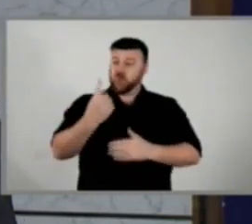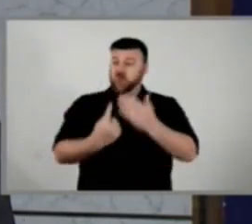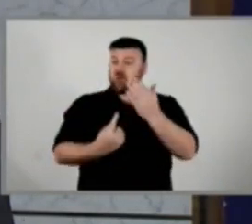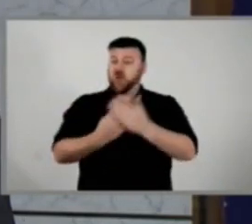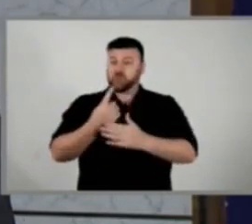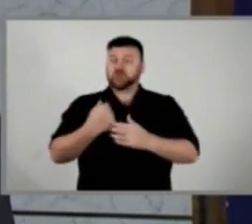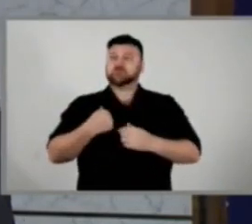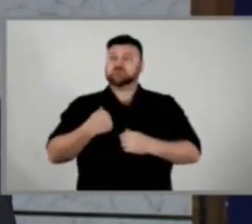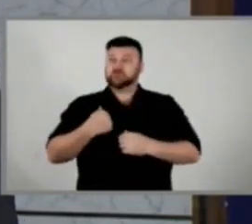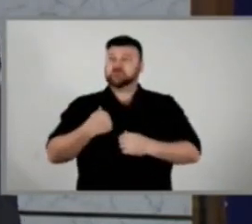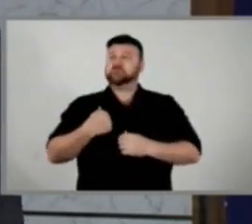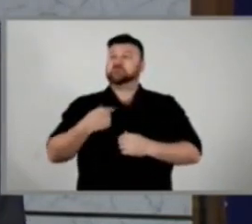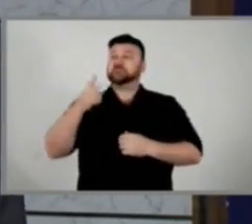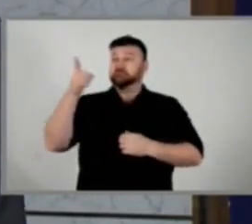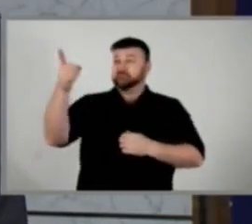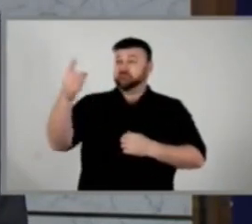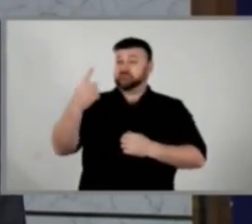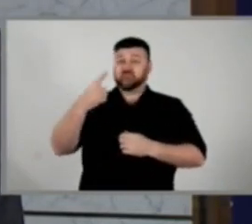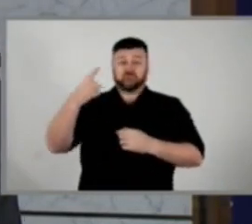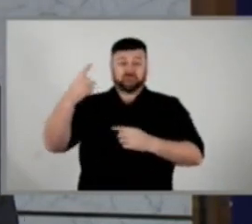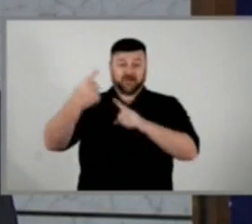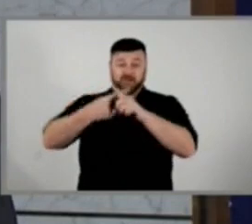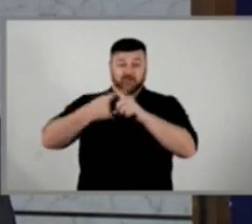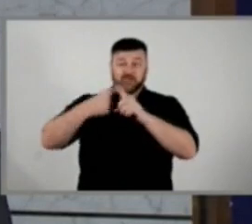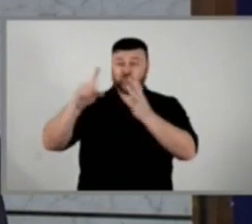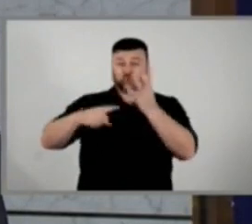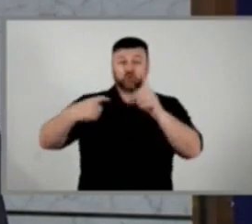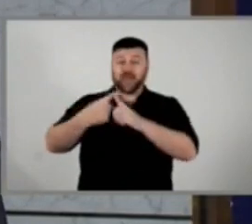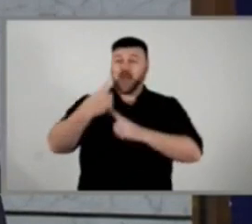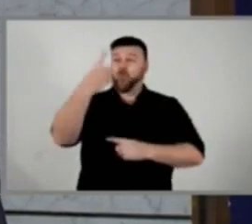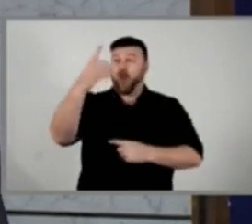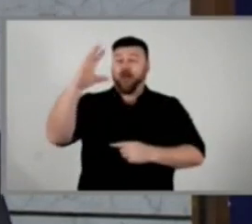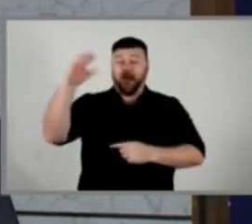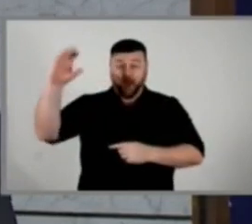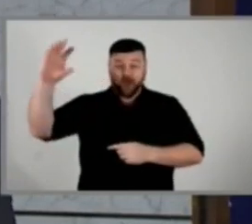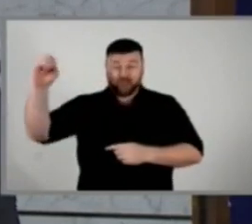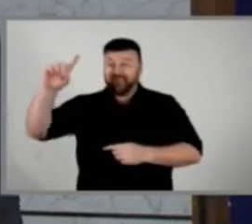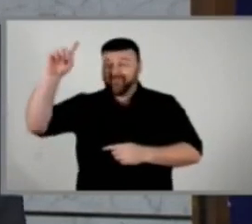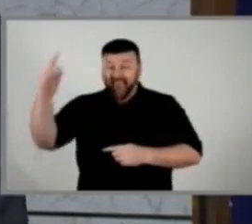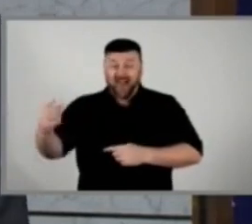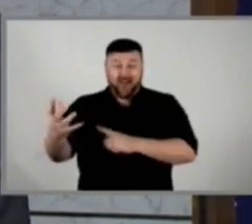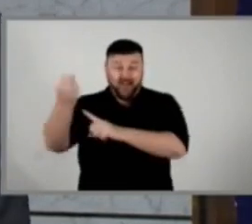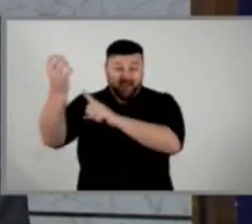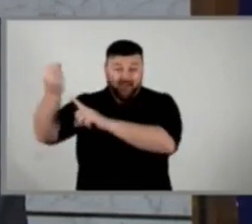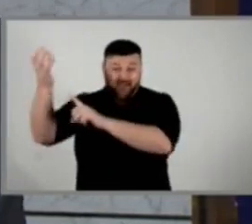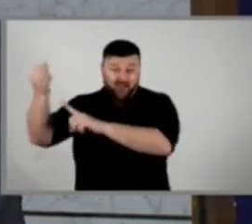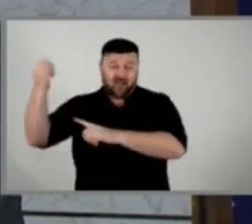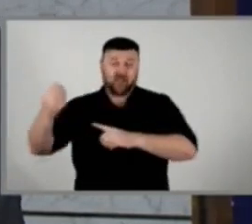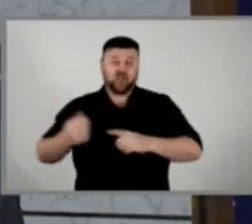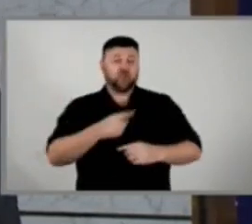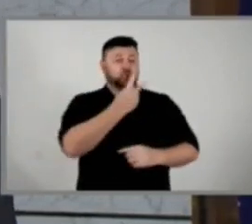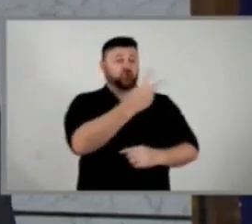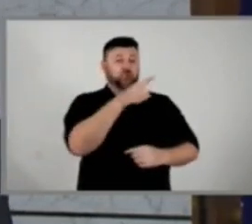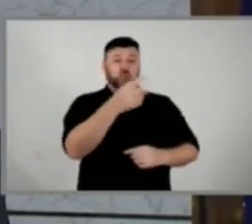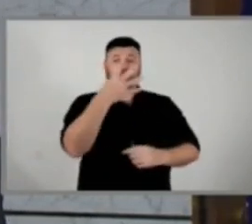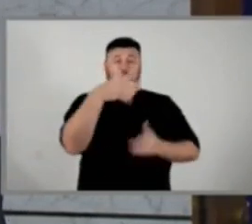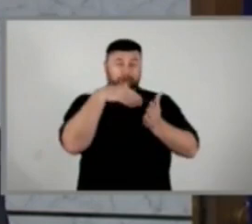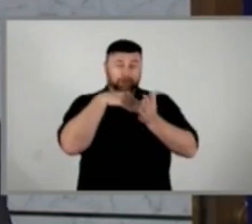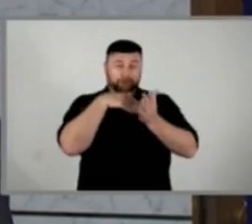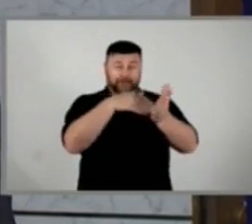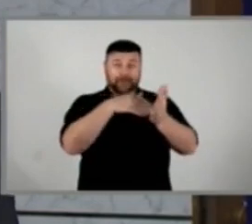100,000 cases in the UK alone, 2.4 million new cases worldwide, and 36,000 deaths in the